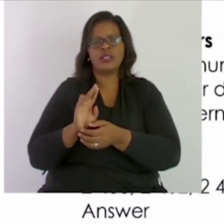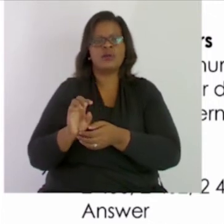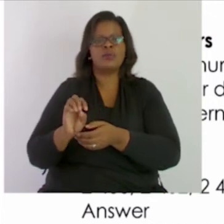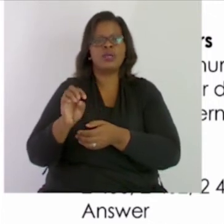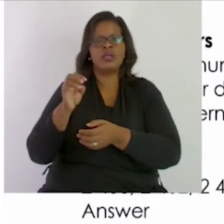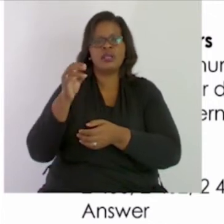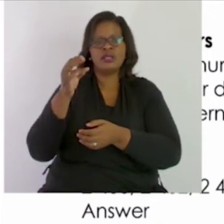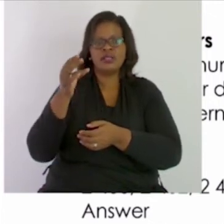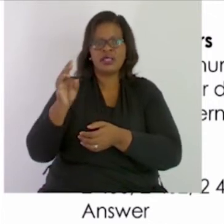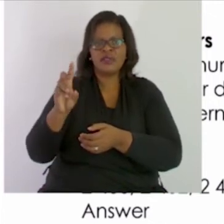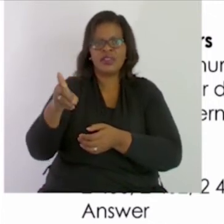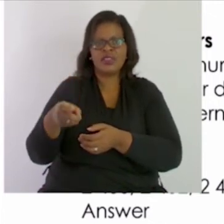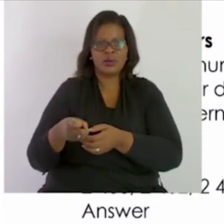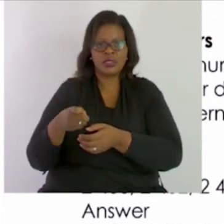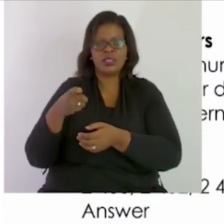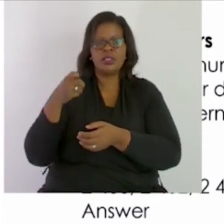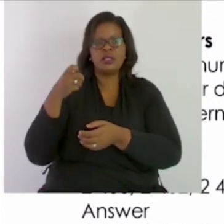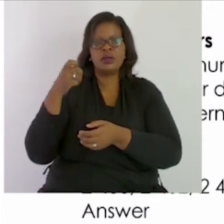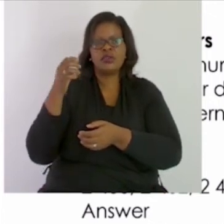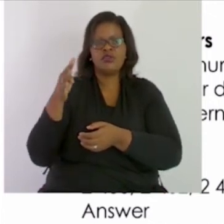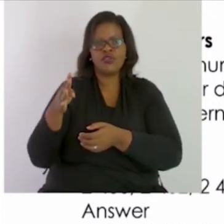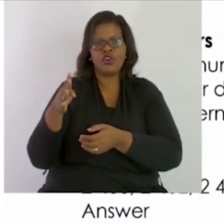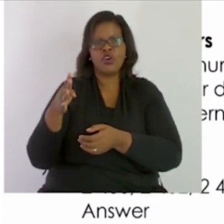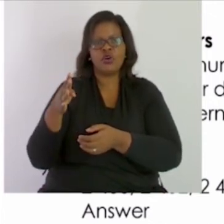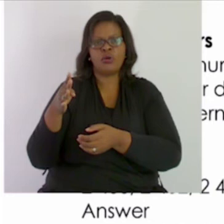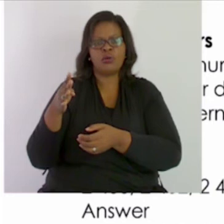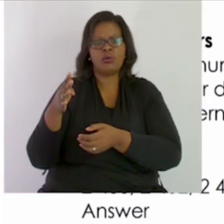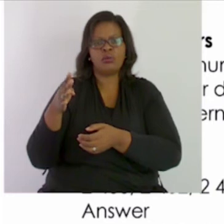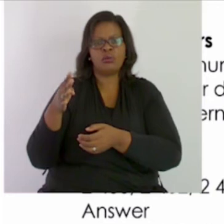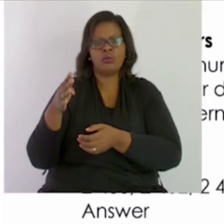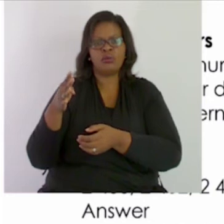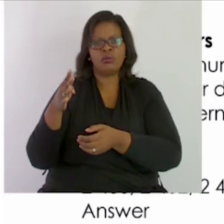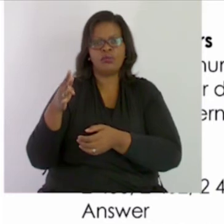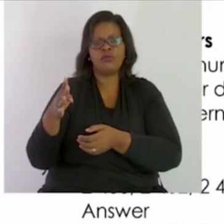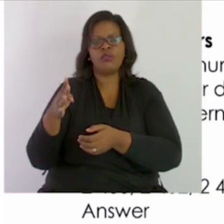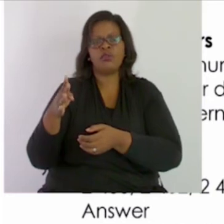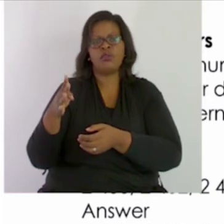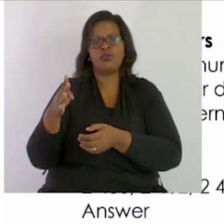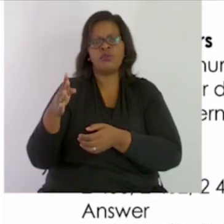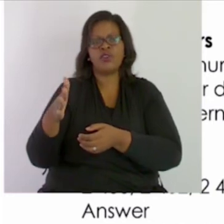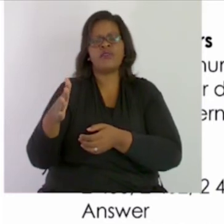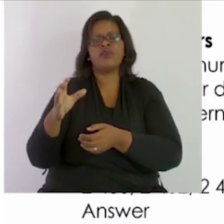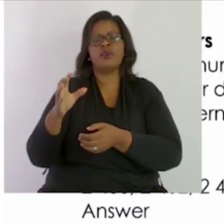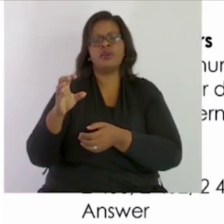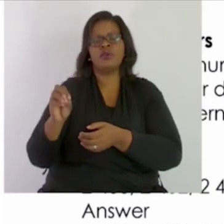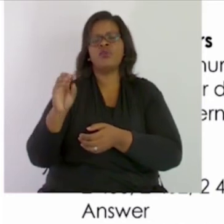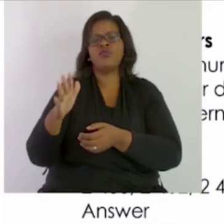7,505, which is our first missing number. Then you subtract 5 again, we go to